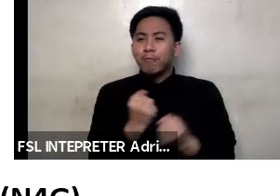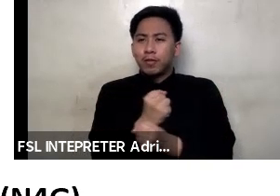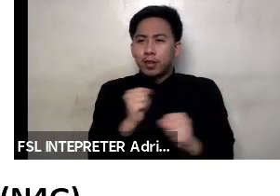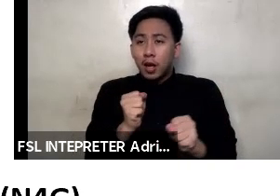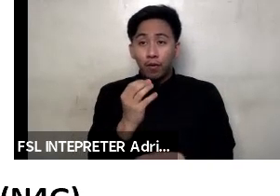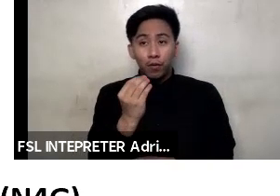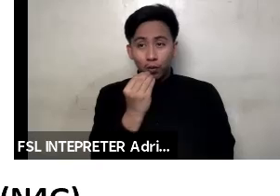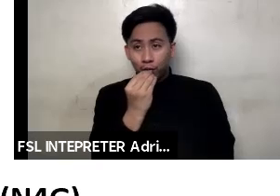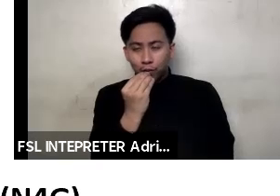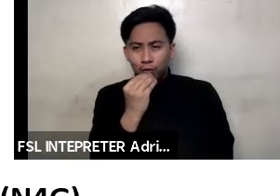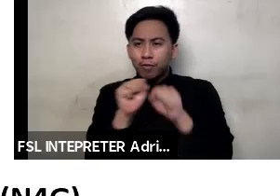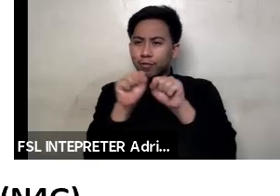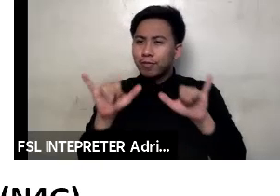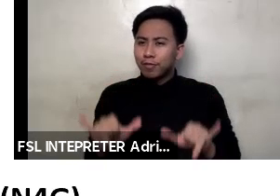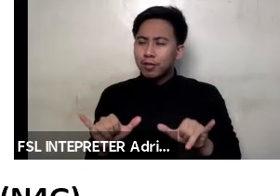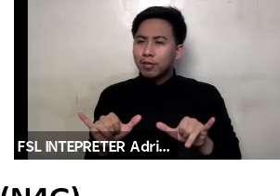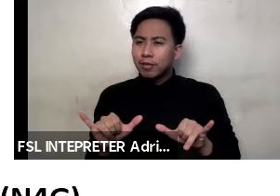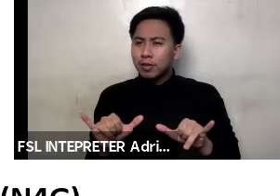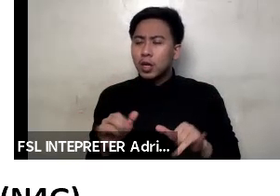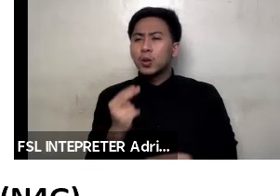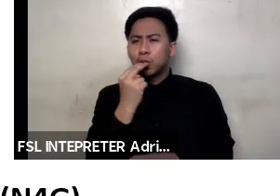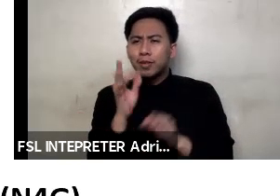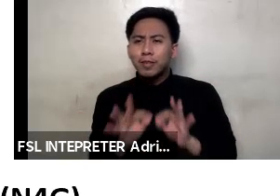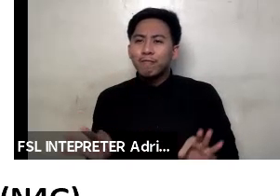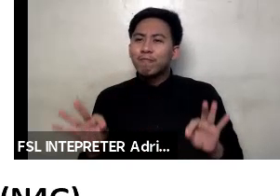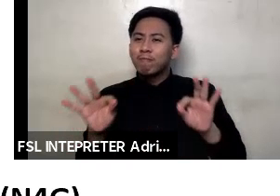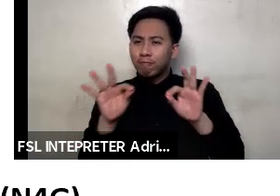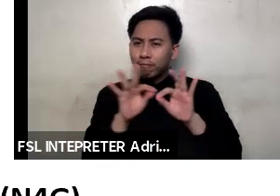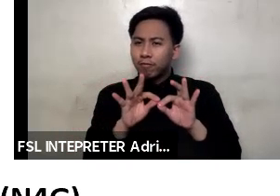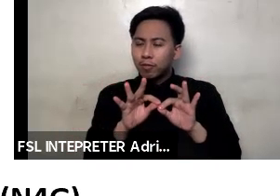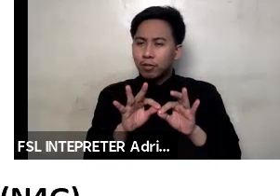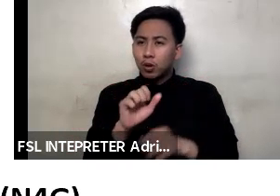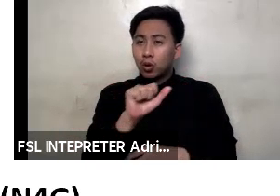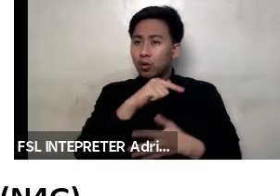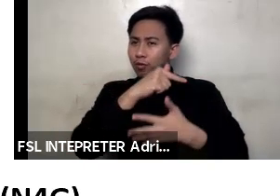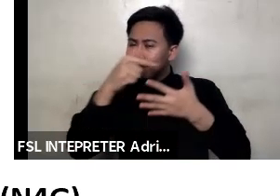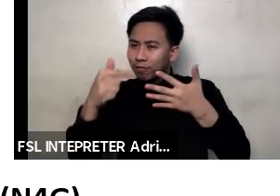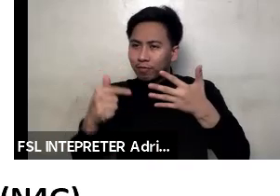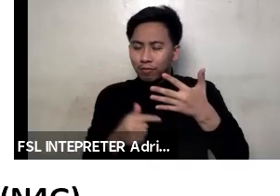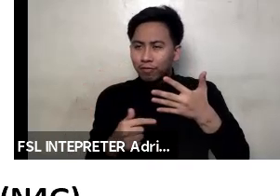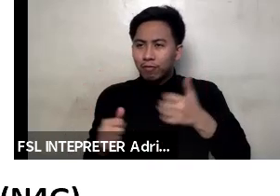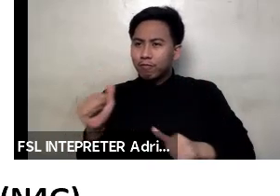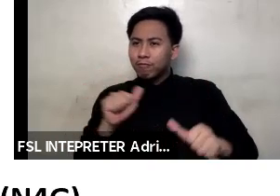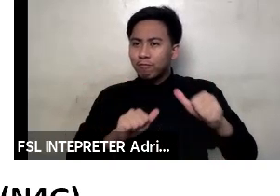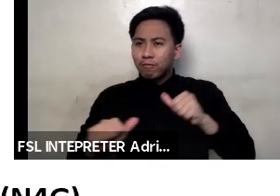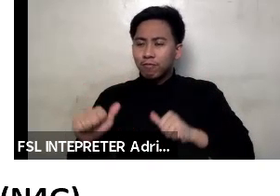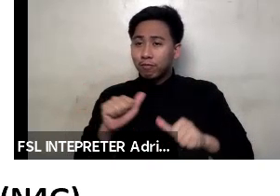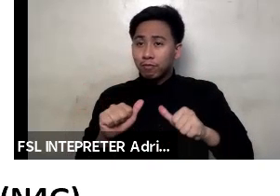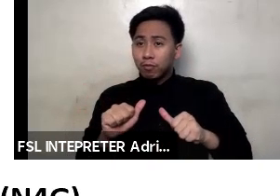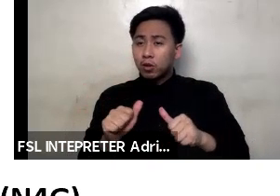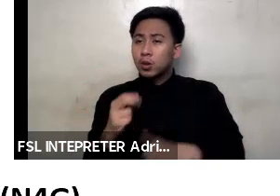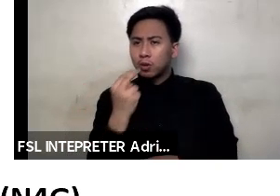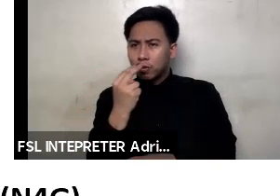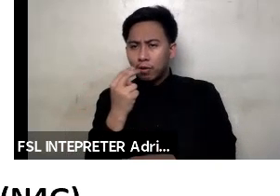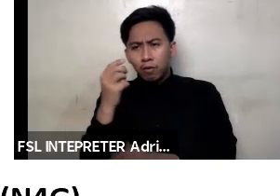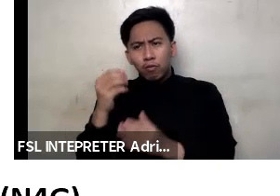system. And basically, nutrition is an important component in all the 5 action tracks. Nutrition for Growth will be coming very